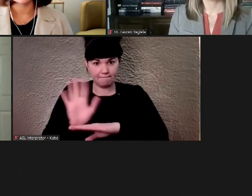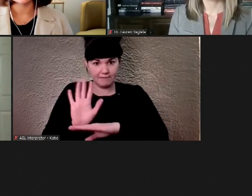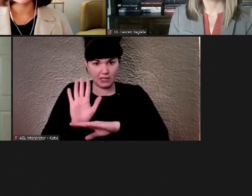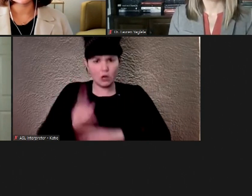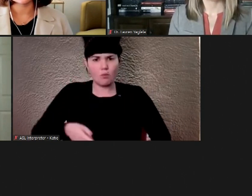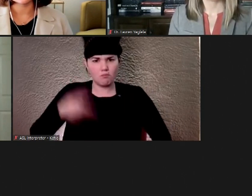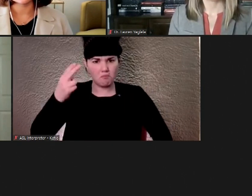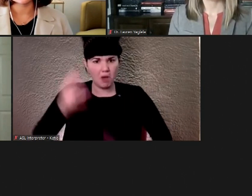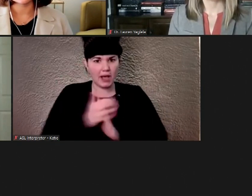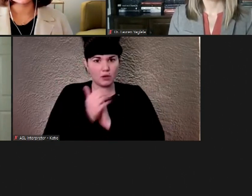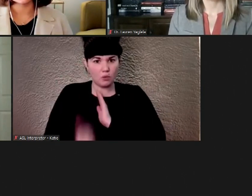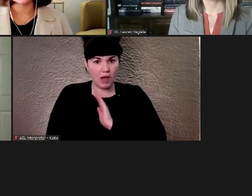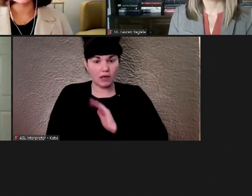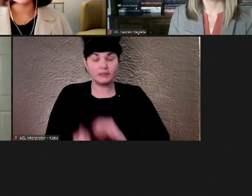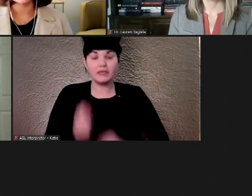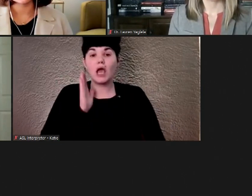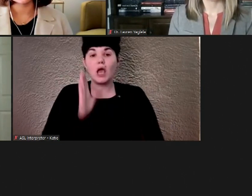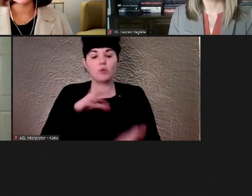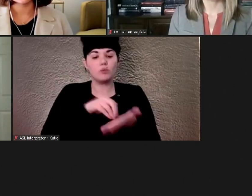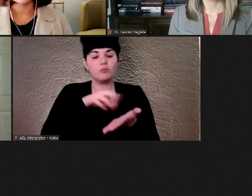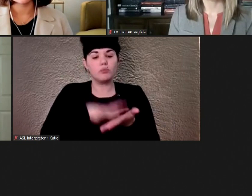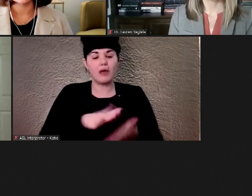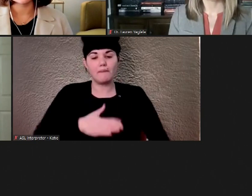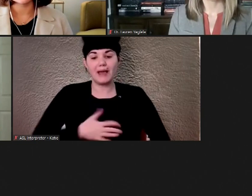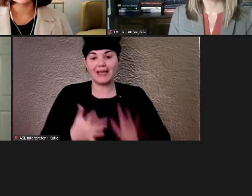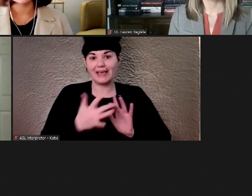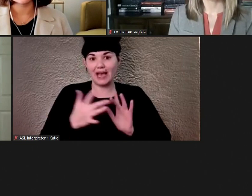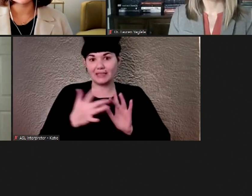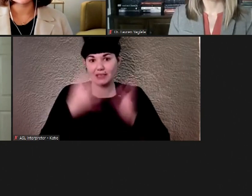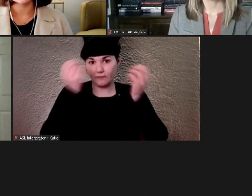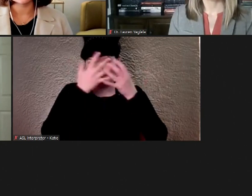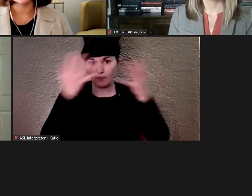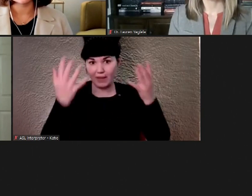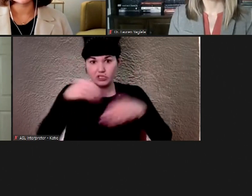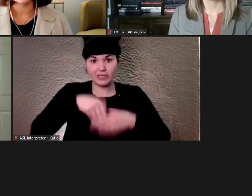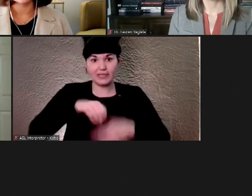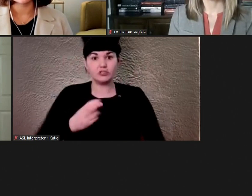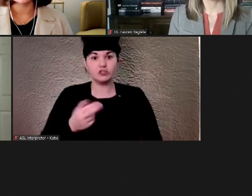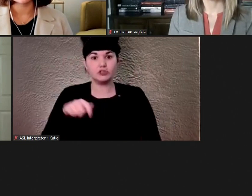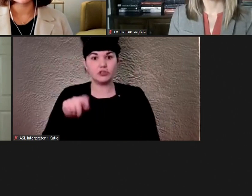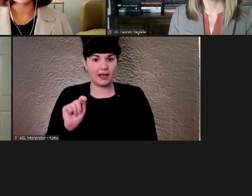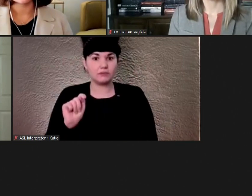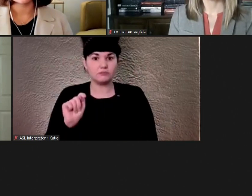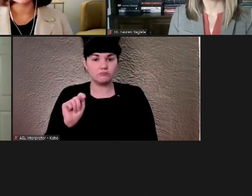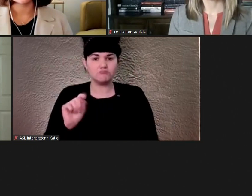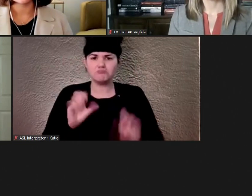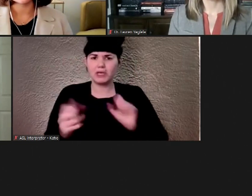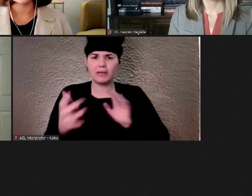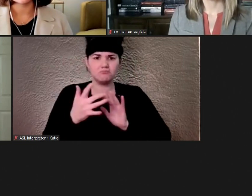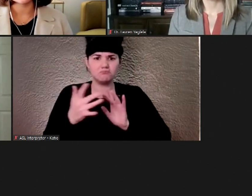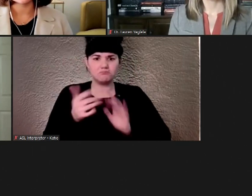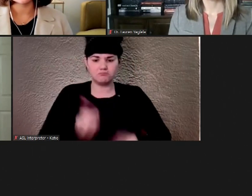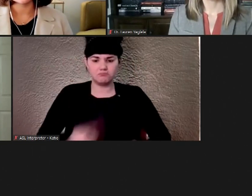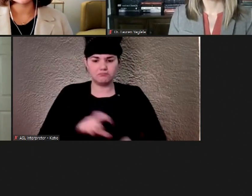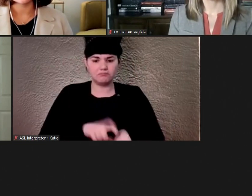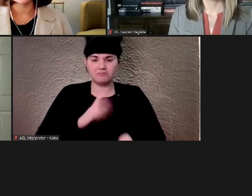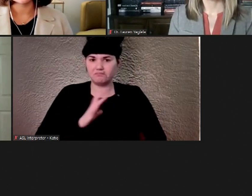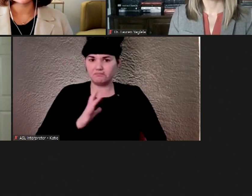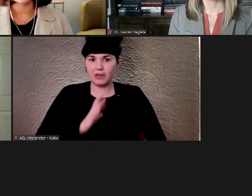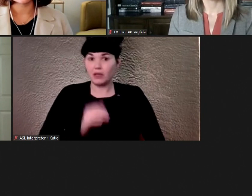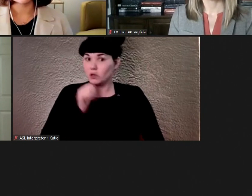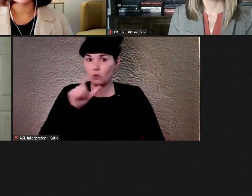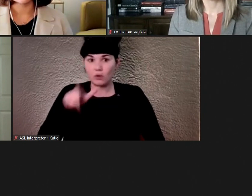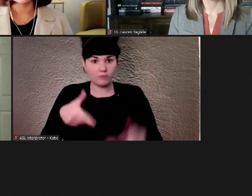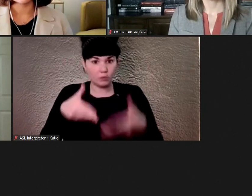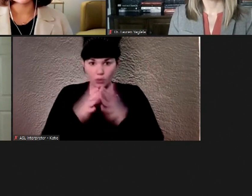feel free to reach out to me with any questions or requests. You don't have to request for the video. I will be sending you that, as well as Dr.